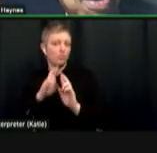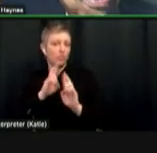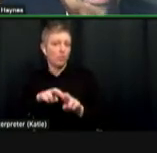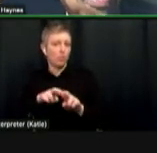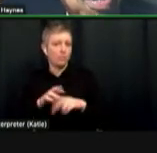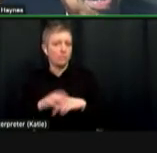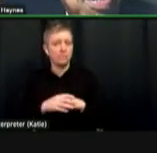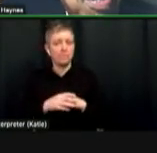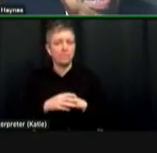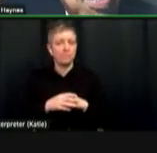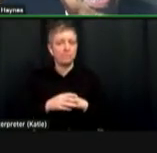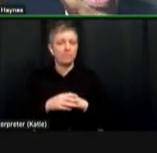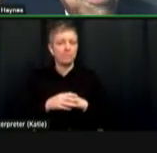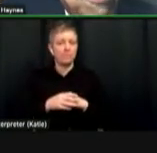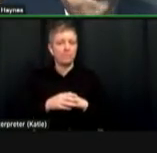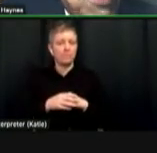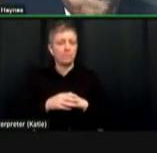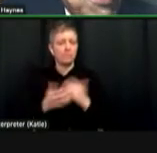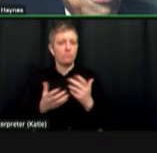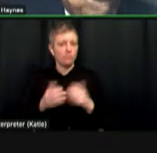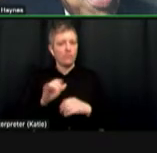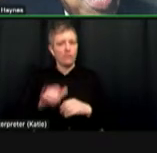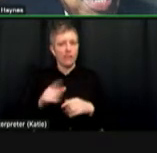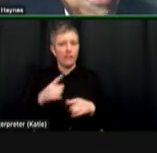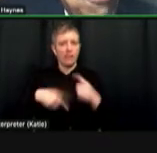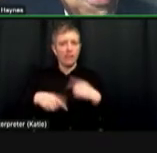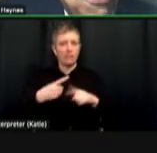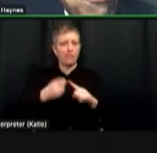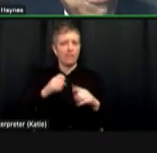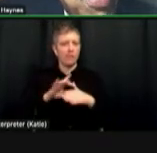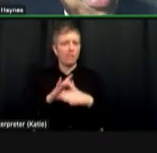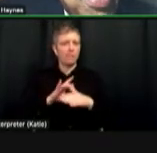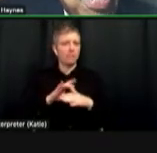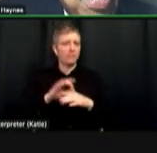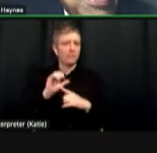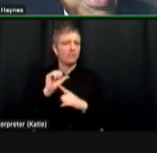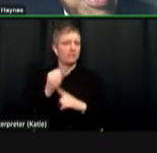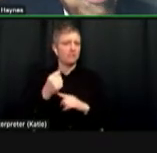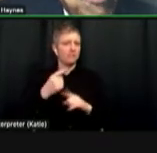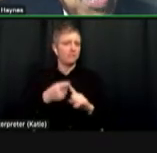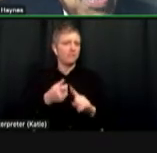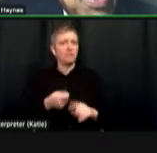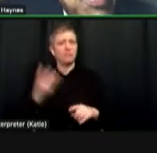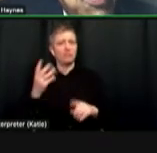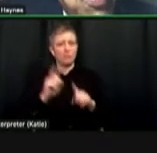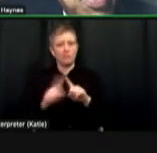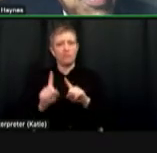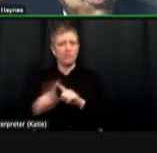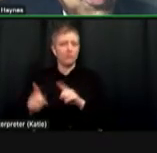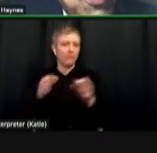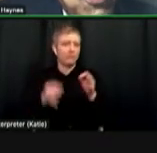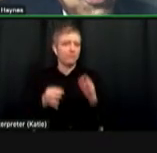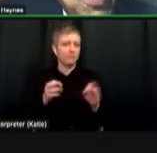context of several different cases that